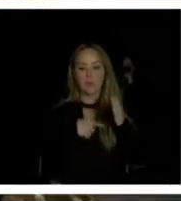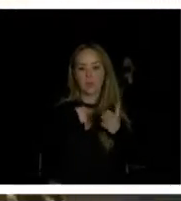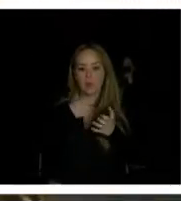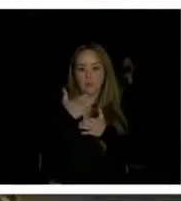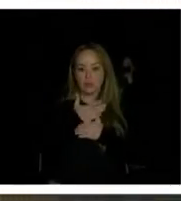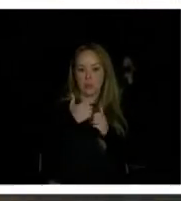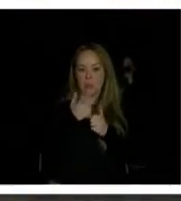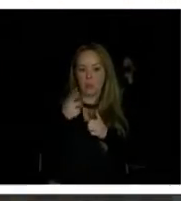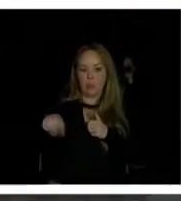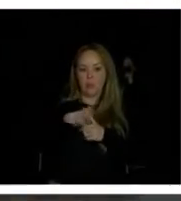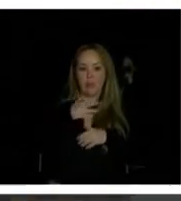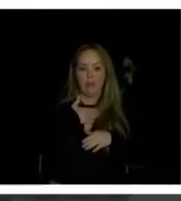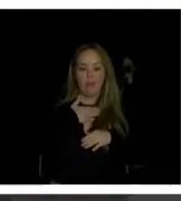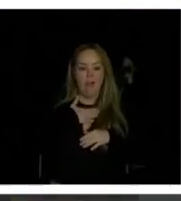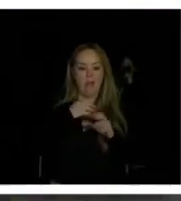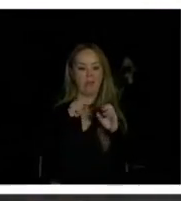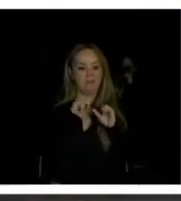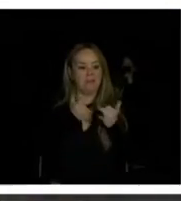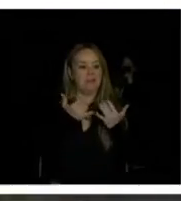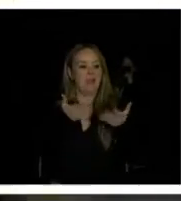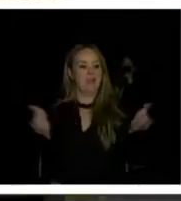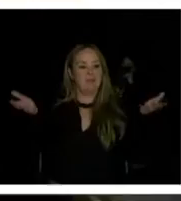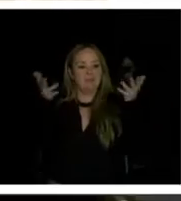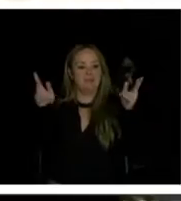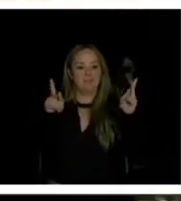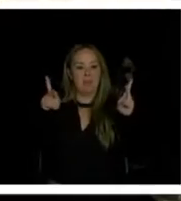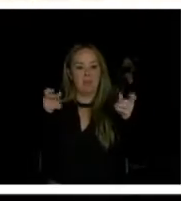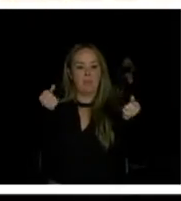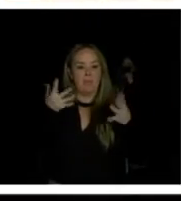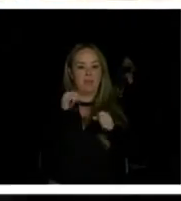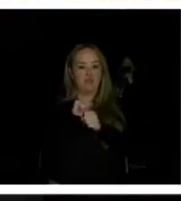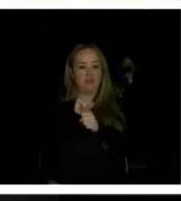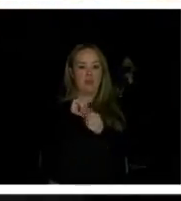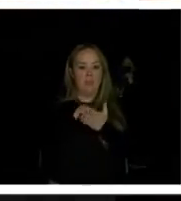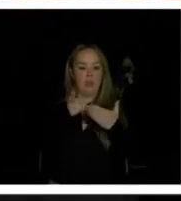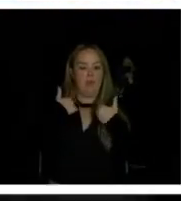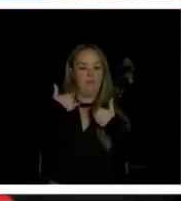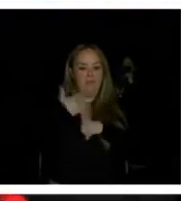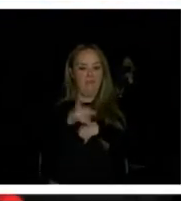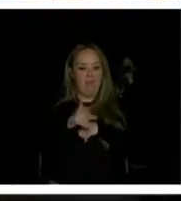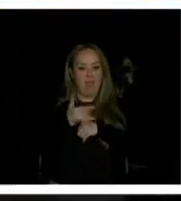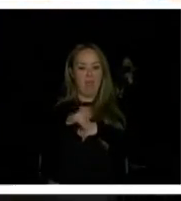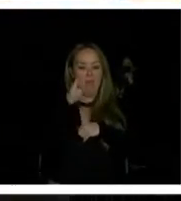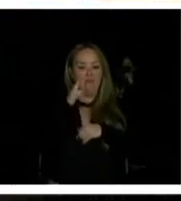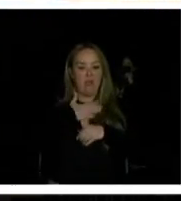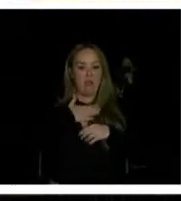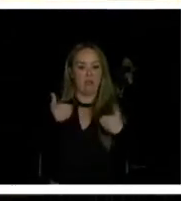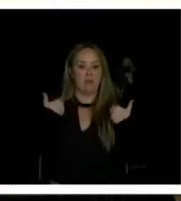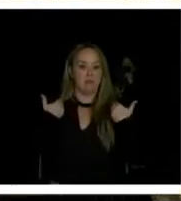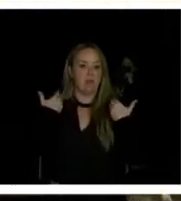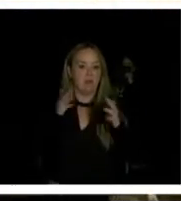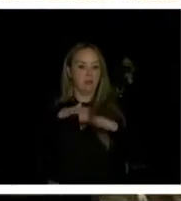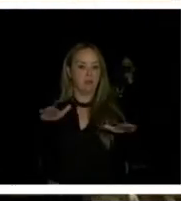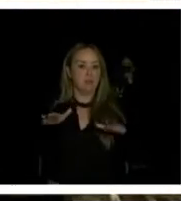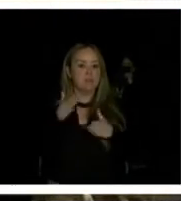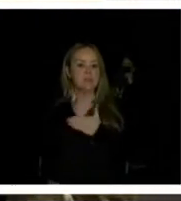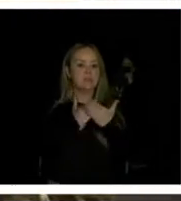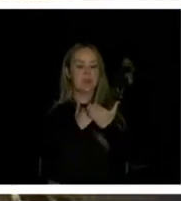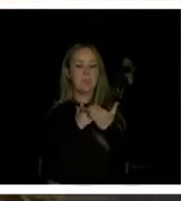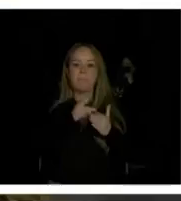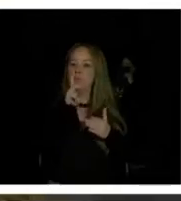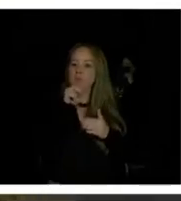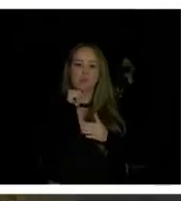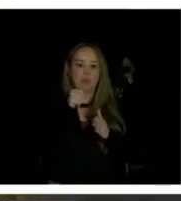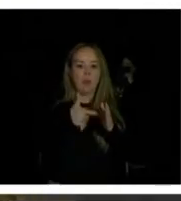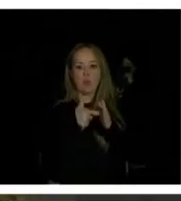our society now, and many of the jobs that are available to our young people, some of them do